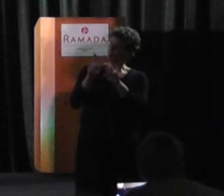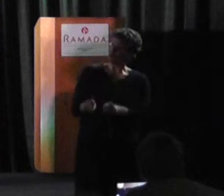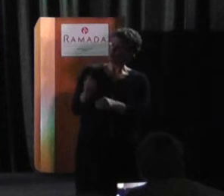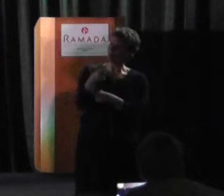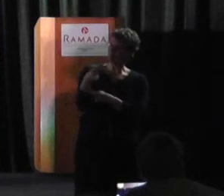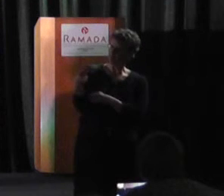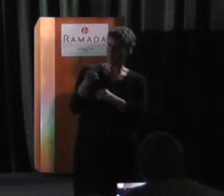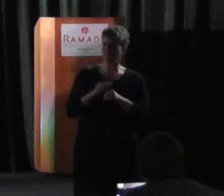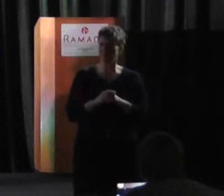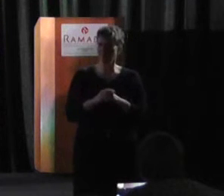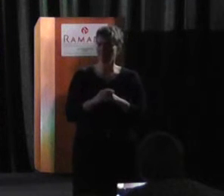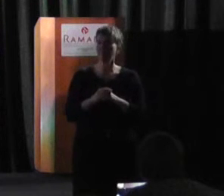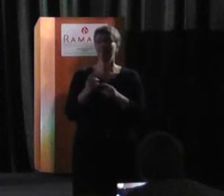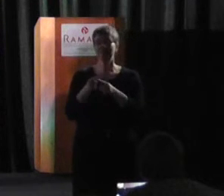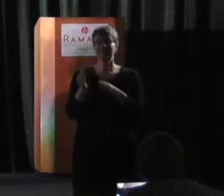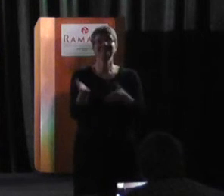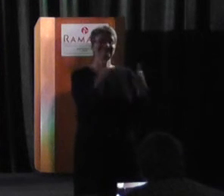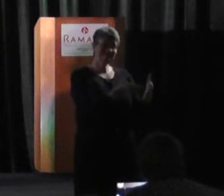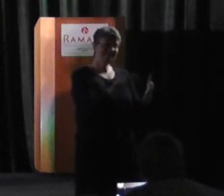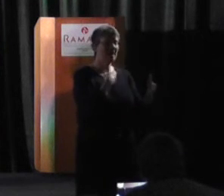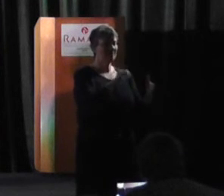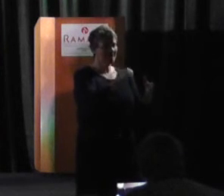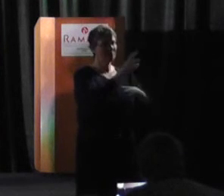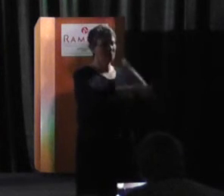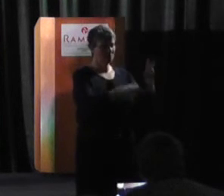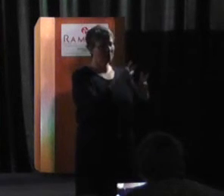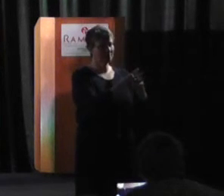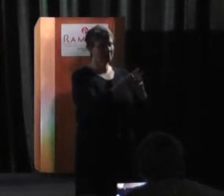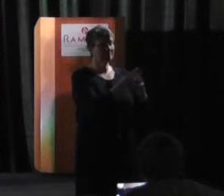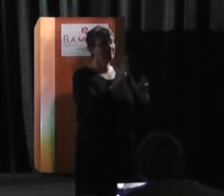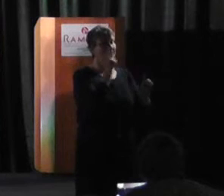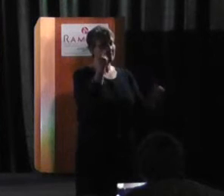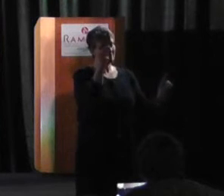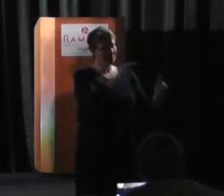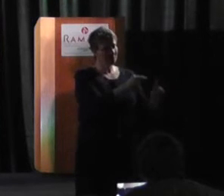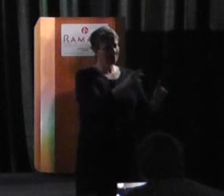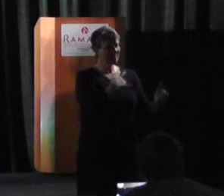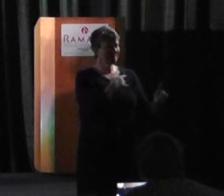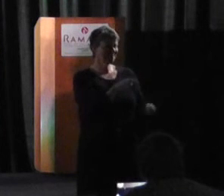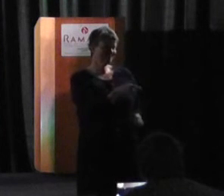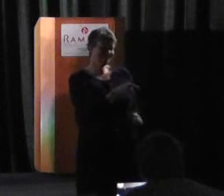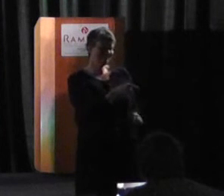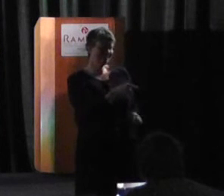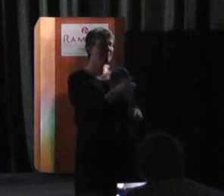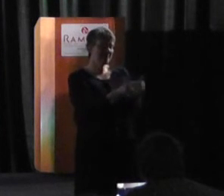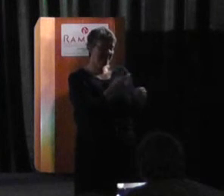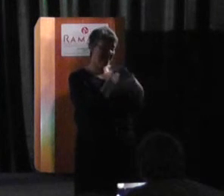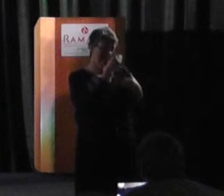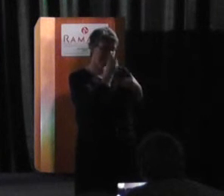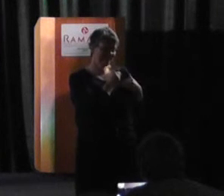is this other world, one that still thinks we are not capable